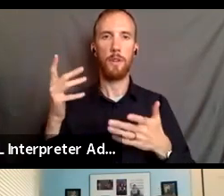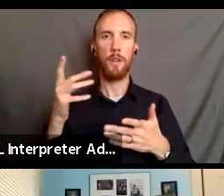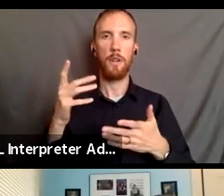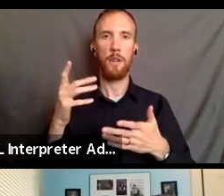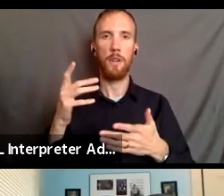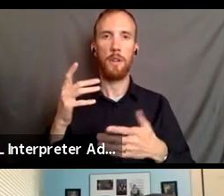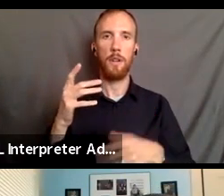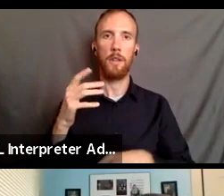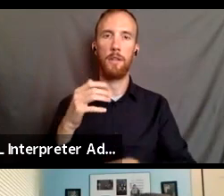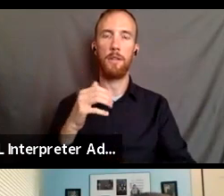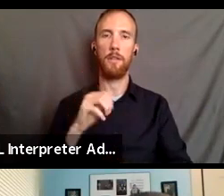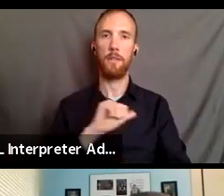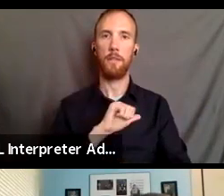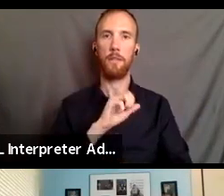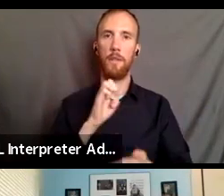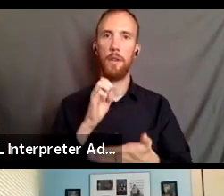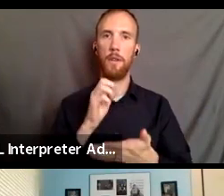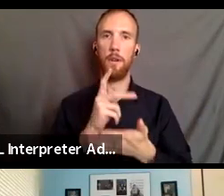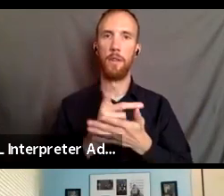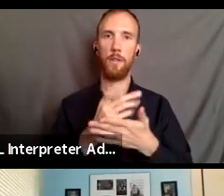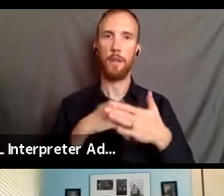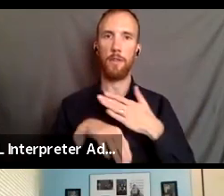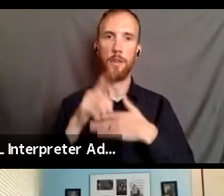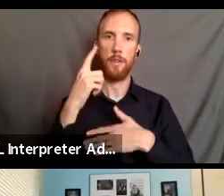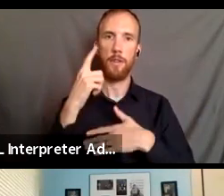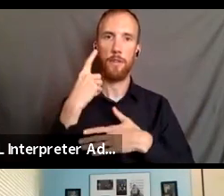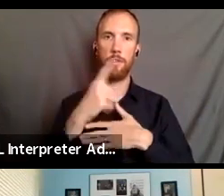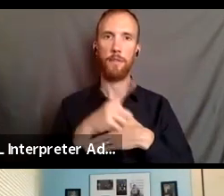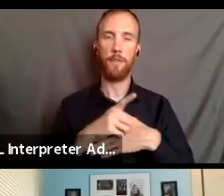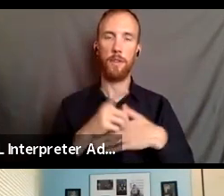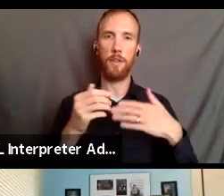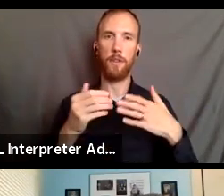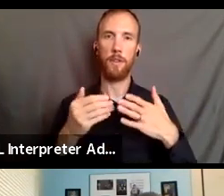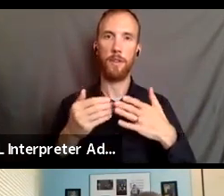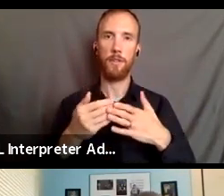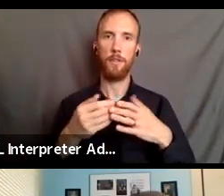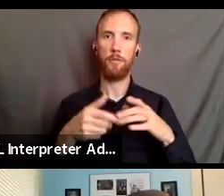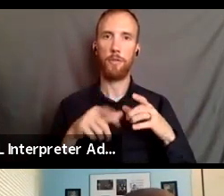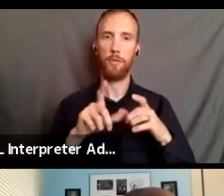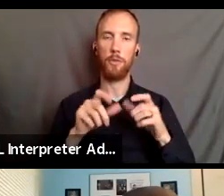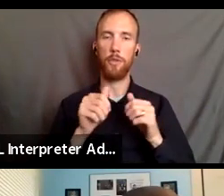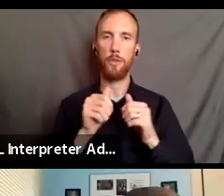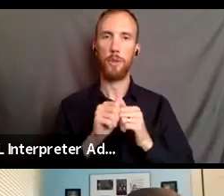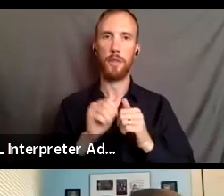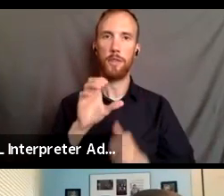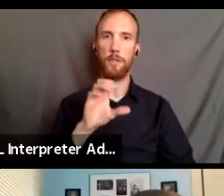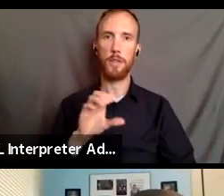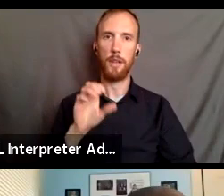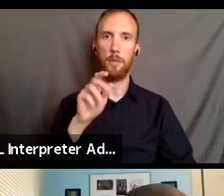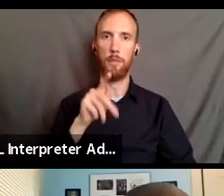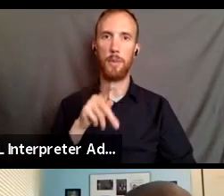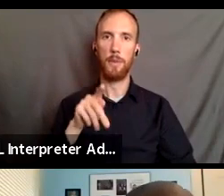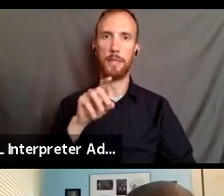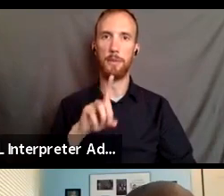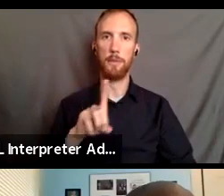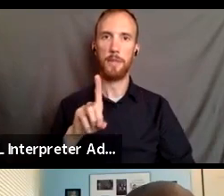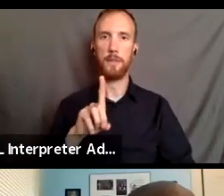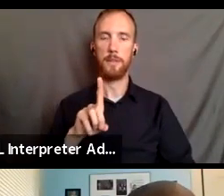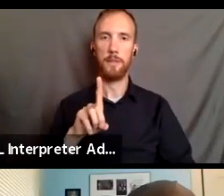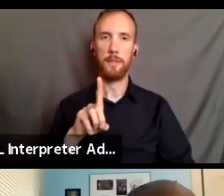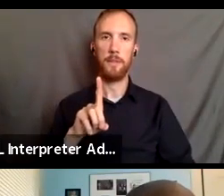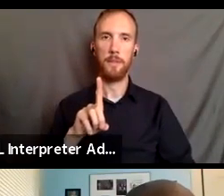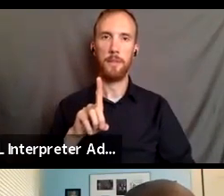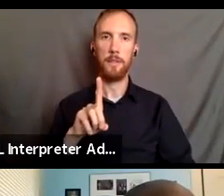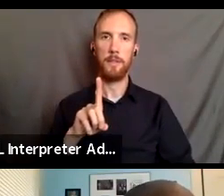into the amended and restated renewal of the intergovernmental agreement with the chicago police department of the city of chicago for